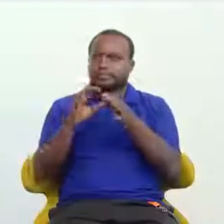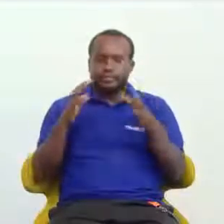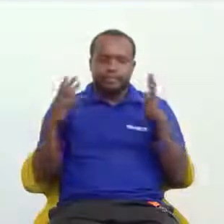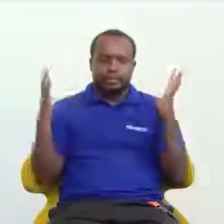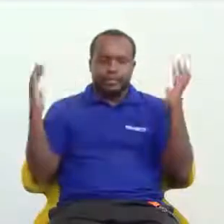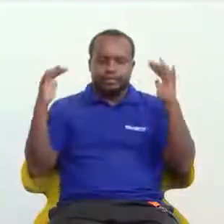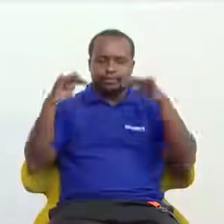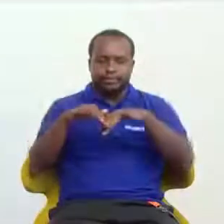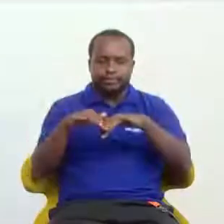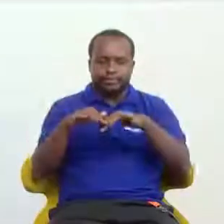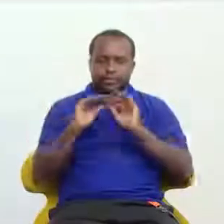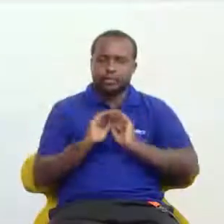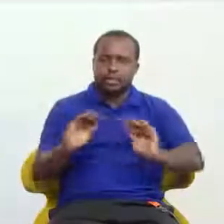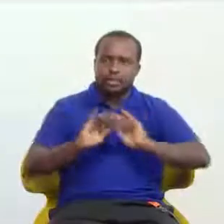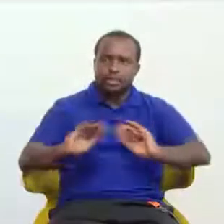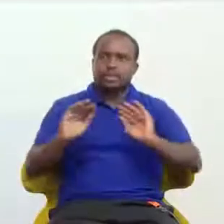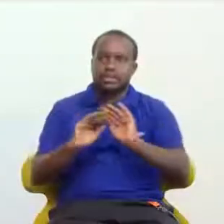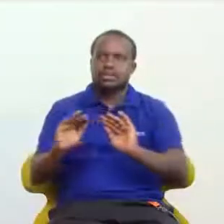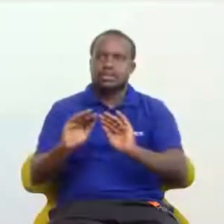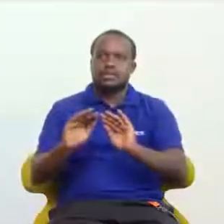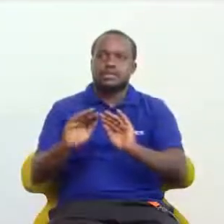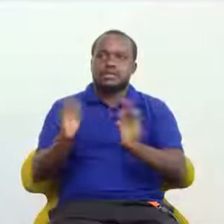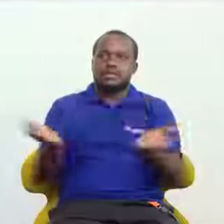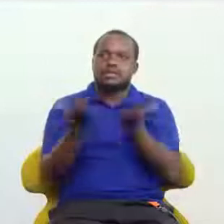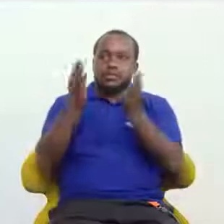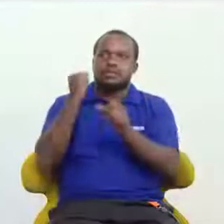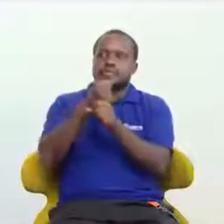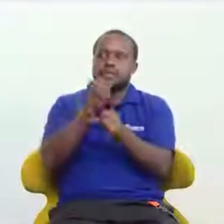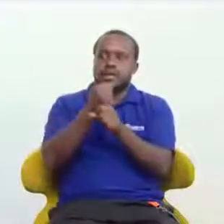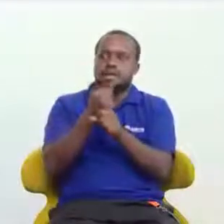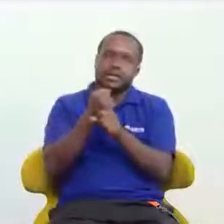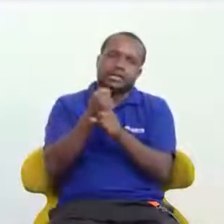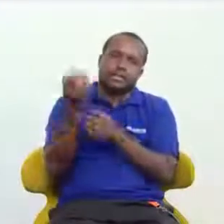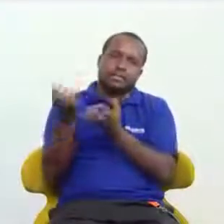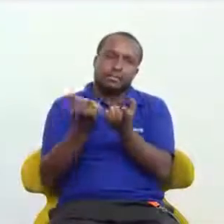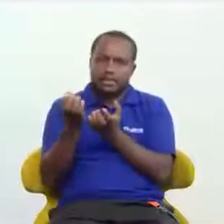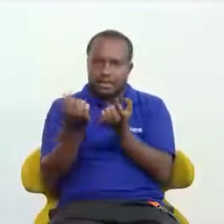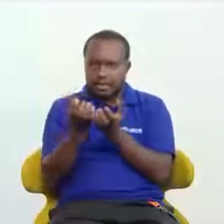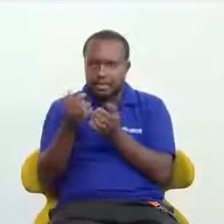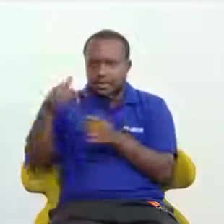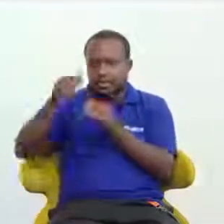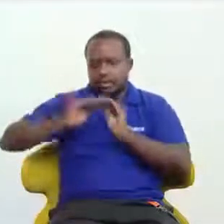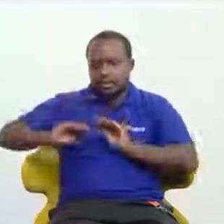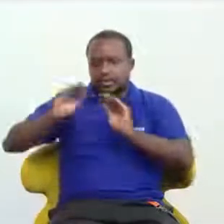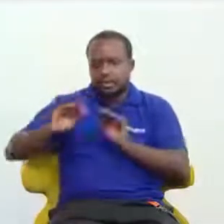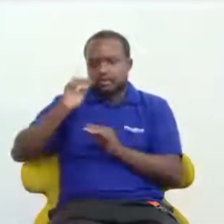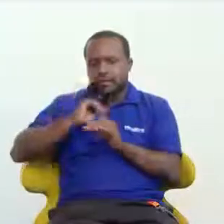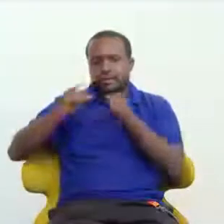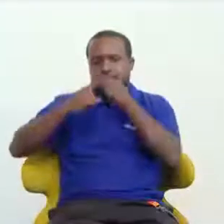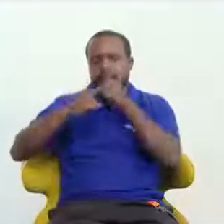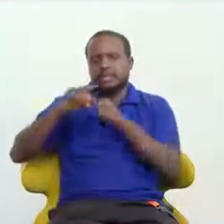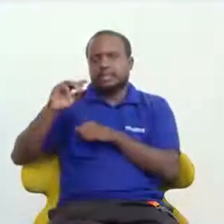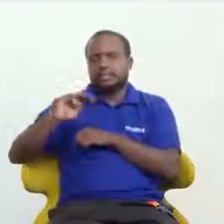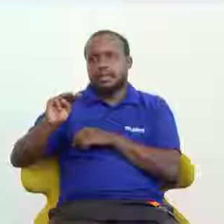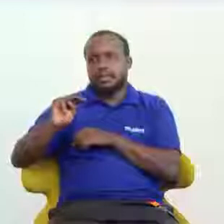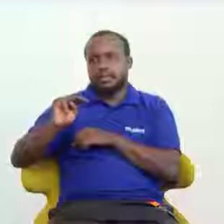Africans with digital skills training to grow their careers in business. And to date, we've trained over 6 million people across 25